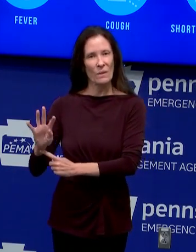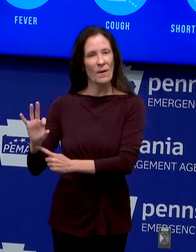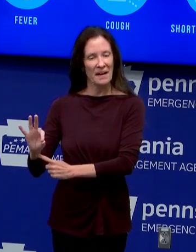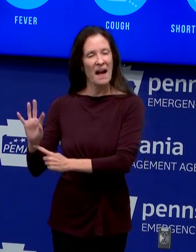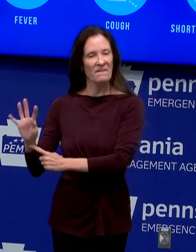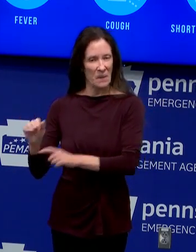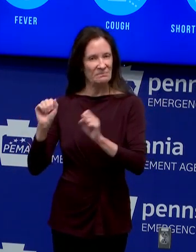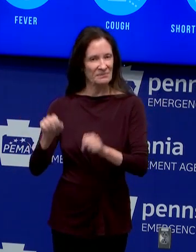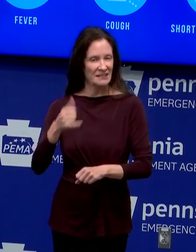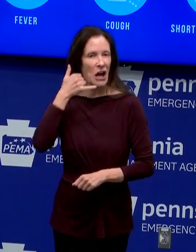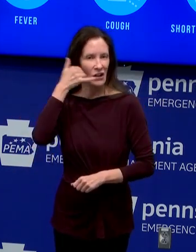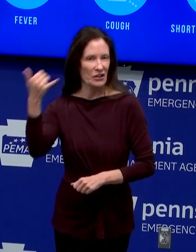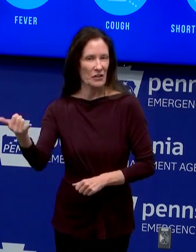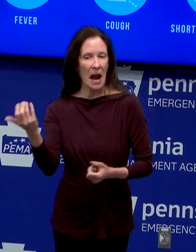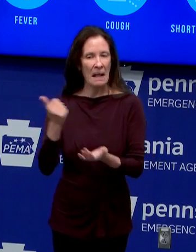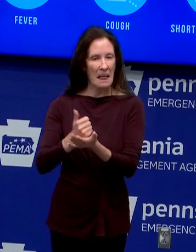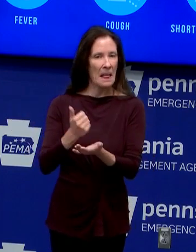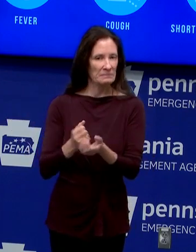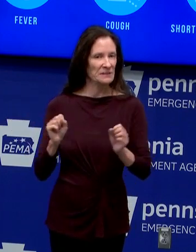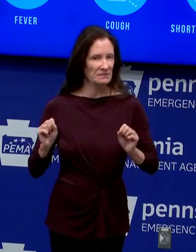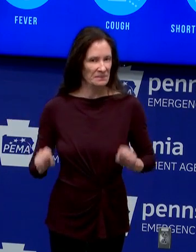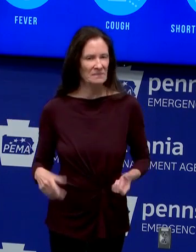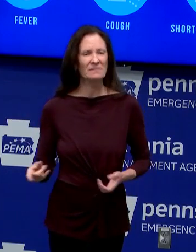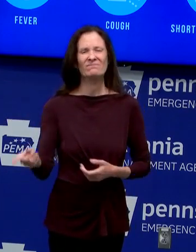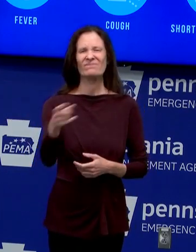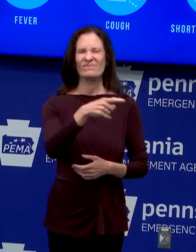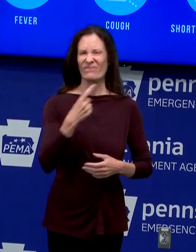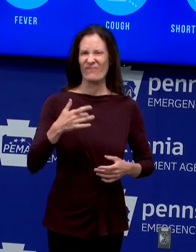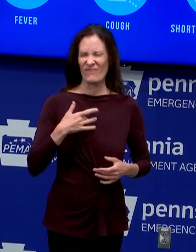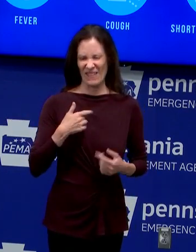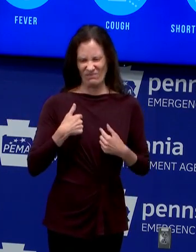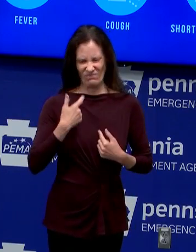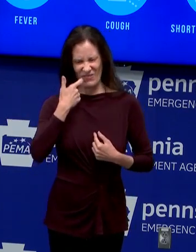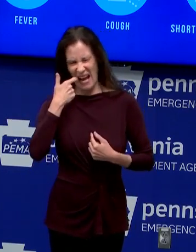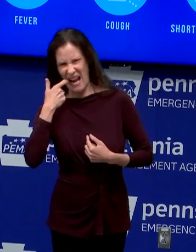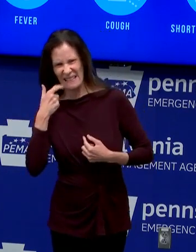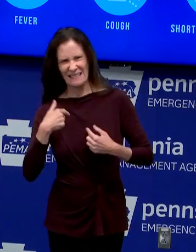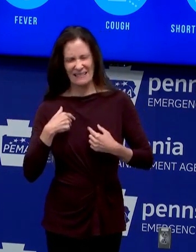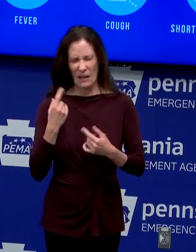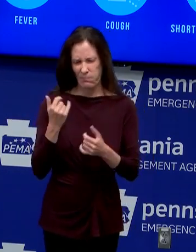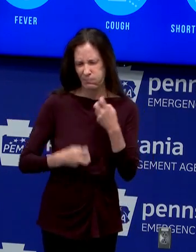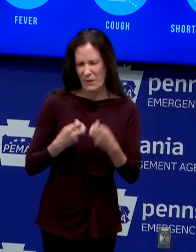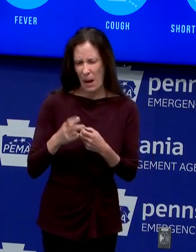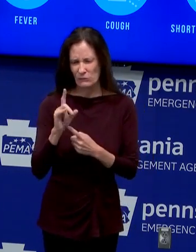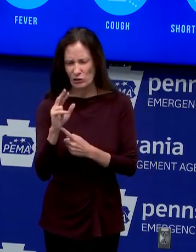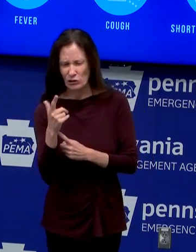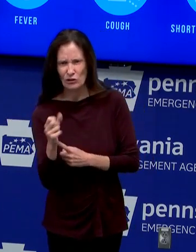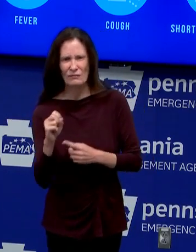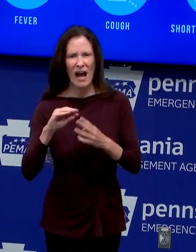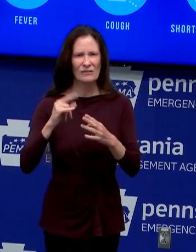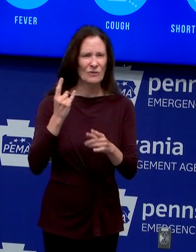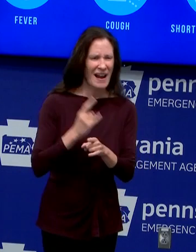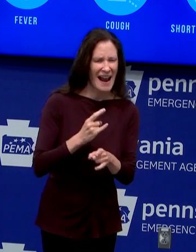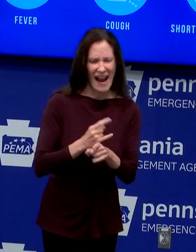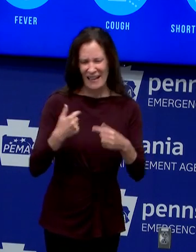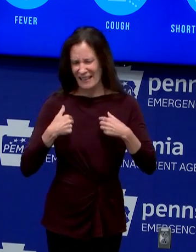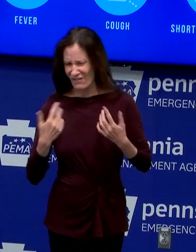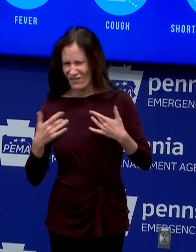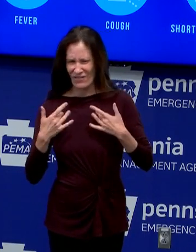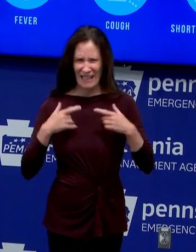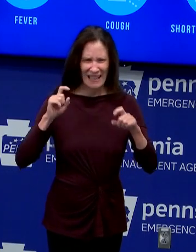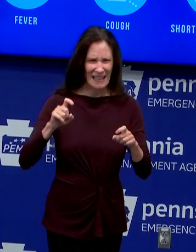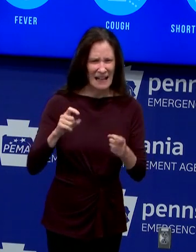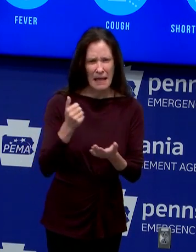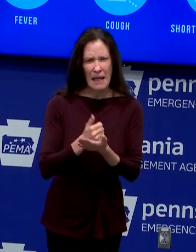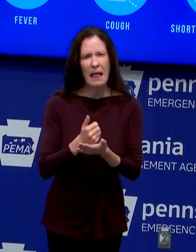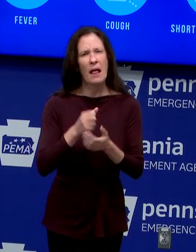1-855-284-2494. If you are struggling with addiction and need help during these unpredictable times, please call our Get